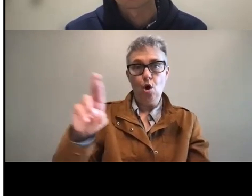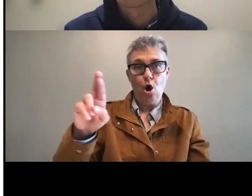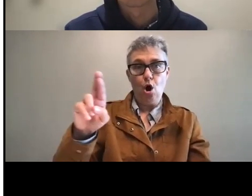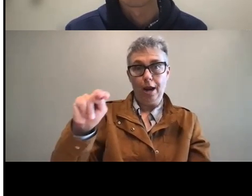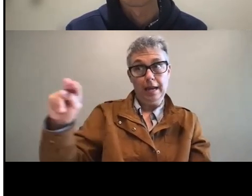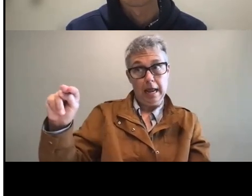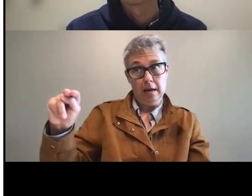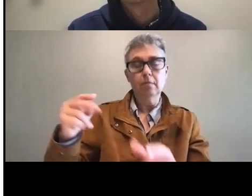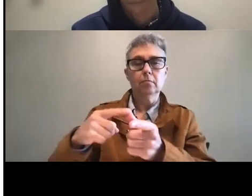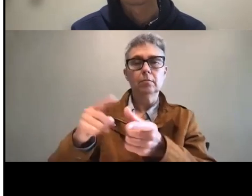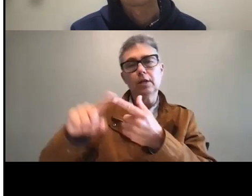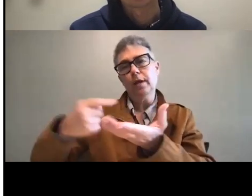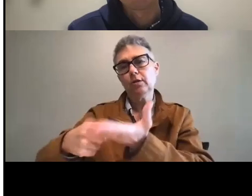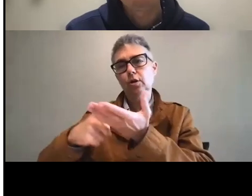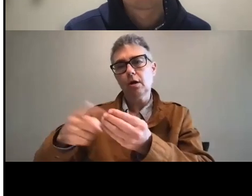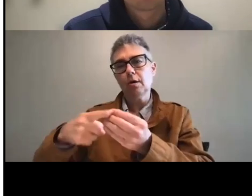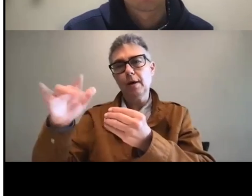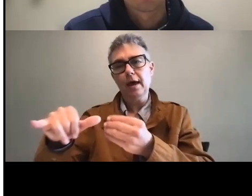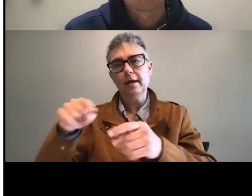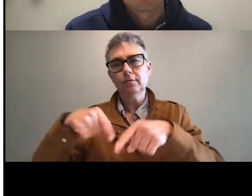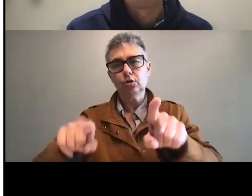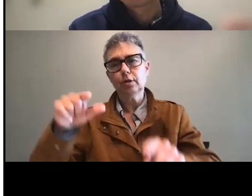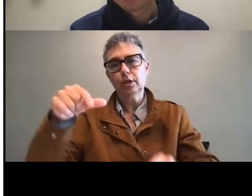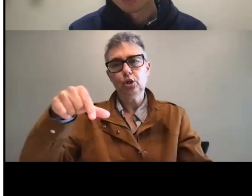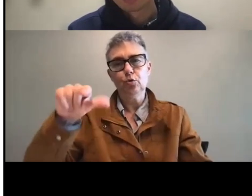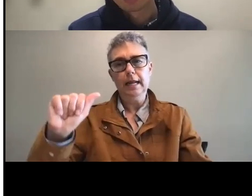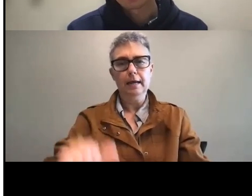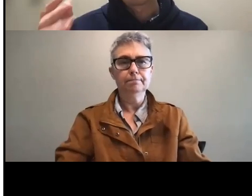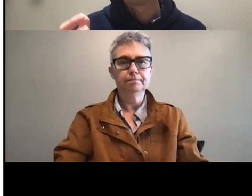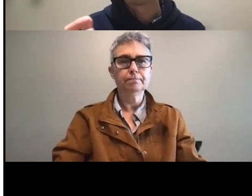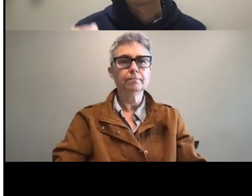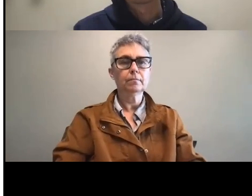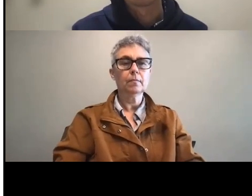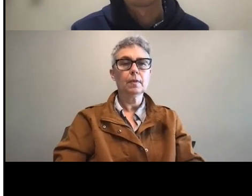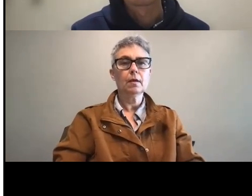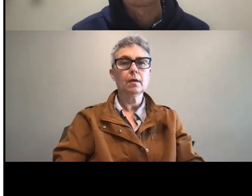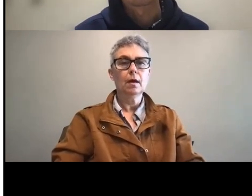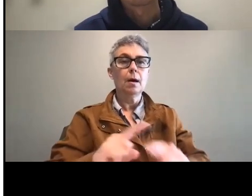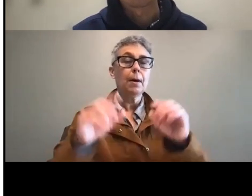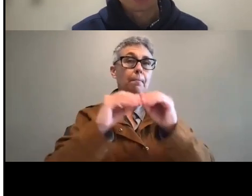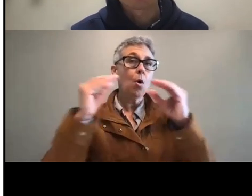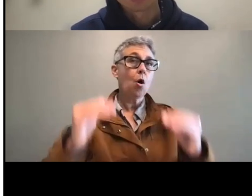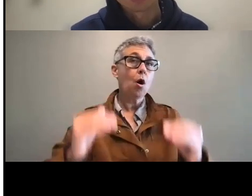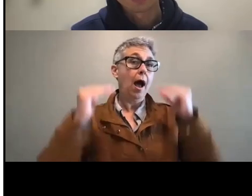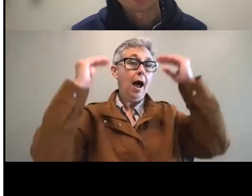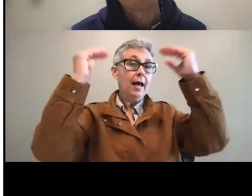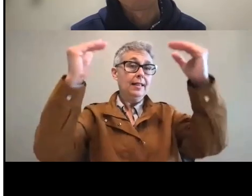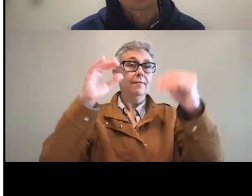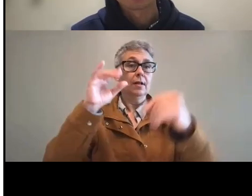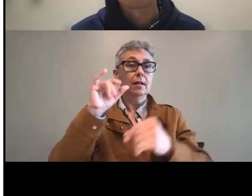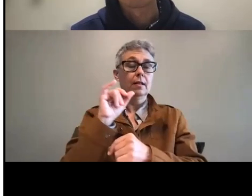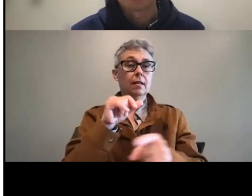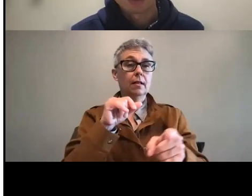definitely talk during the Q&A session. But at high level, right? Let's say you don't need to understand